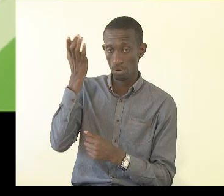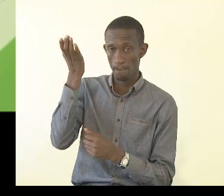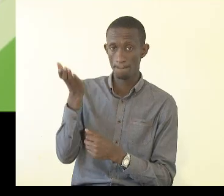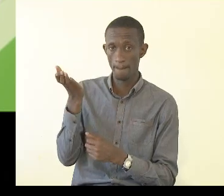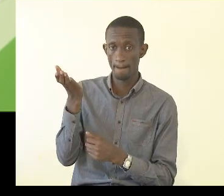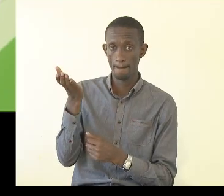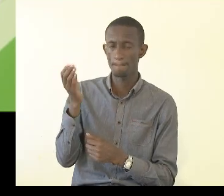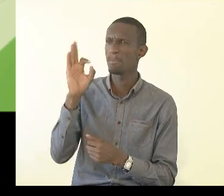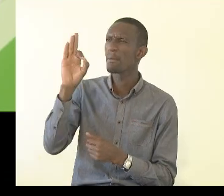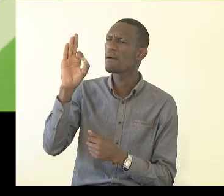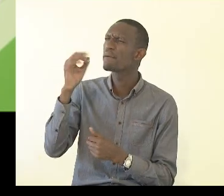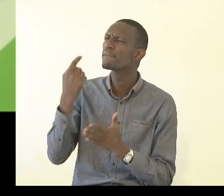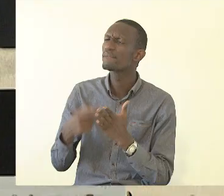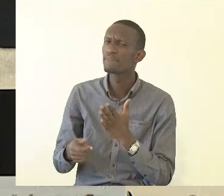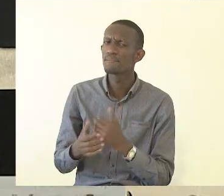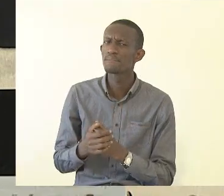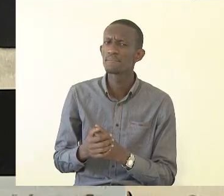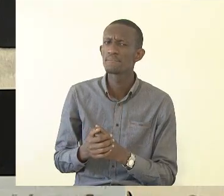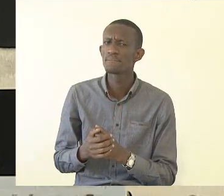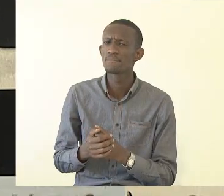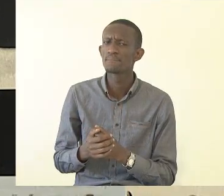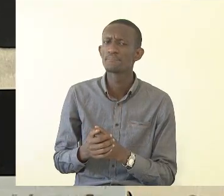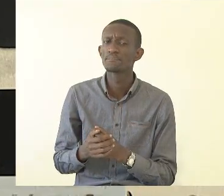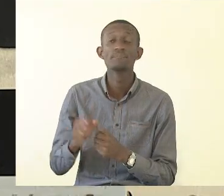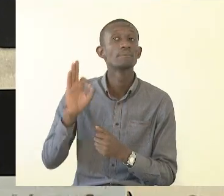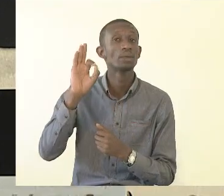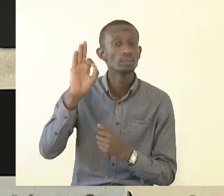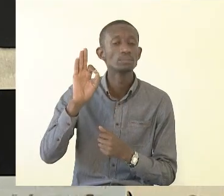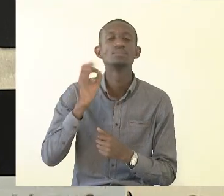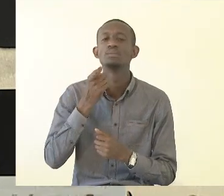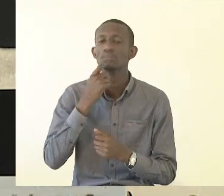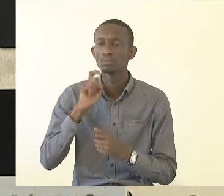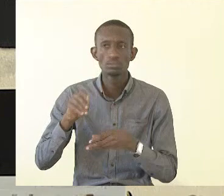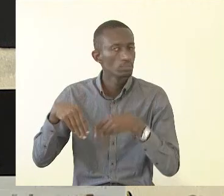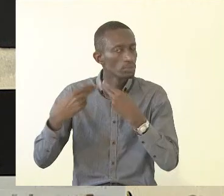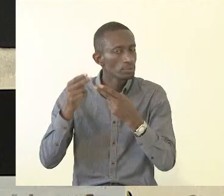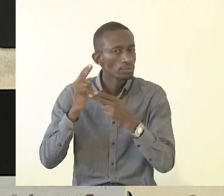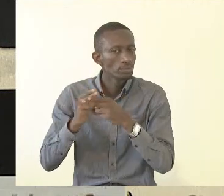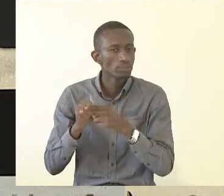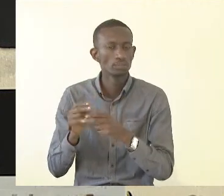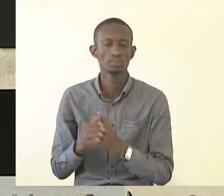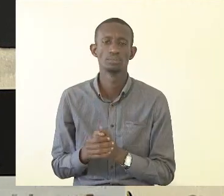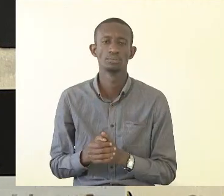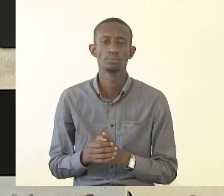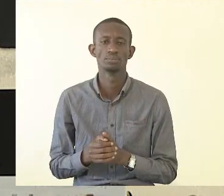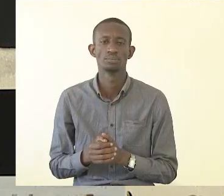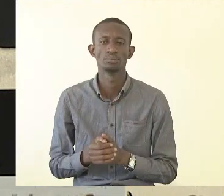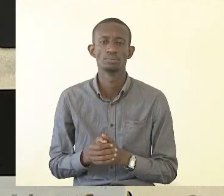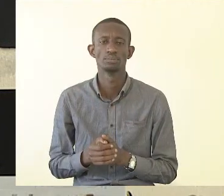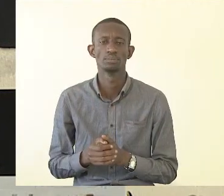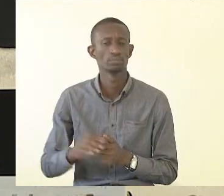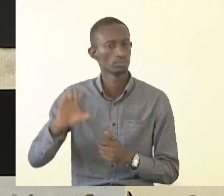what is this F? So F is likely to be a combination of reagents. So here you